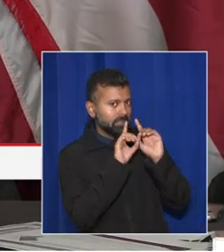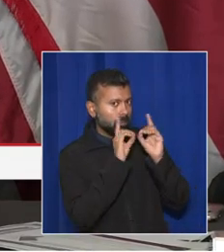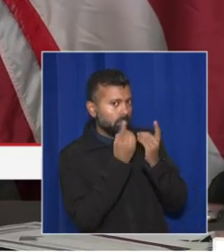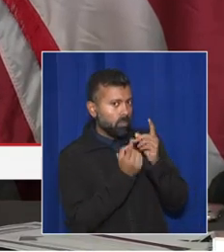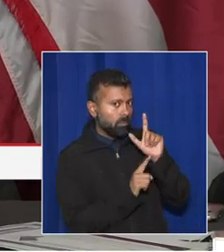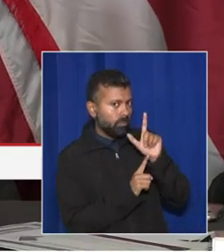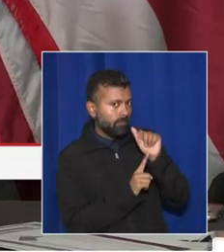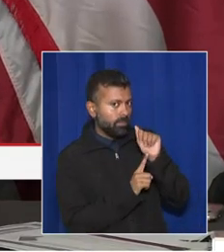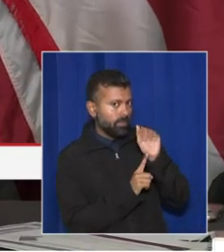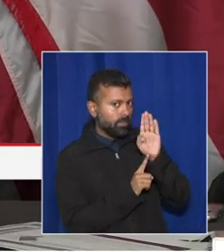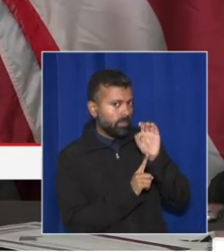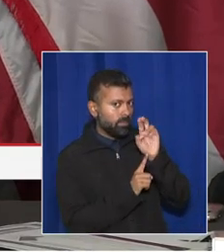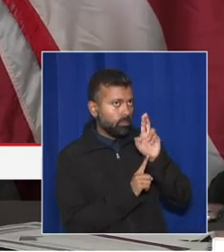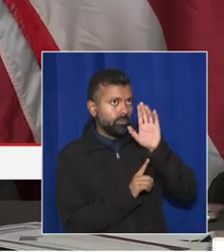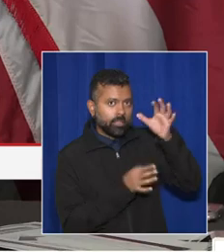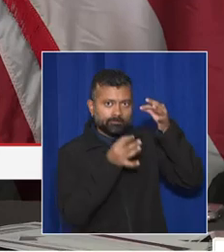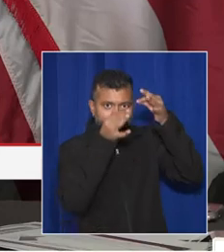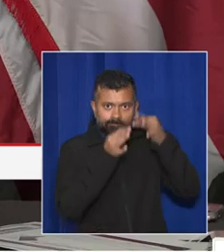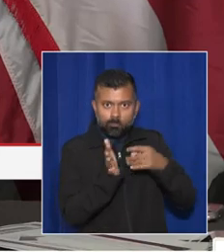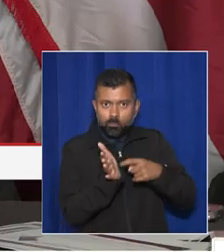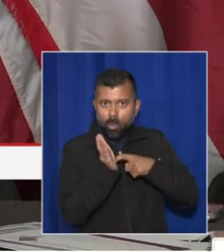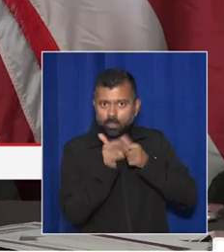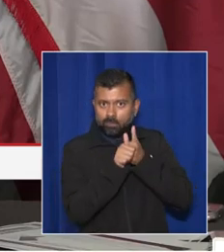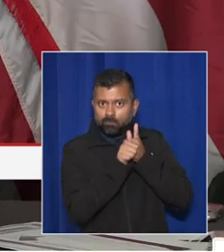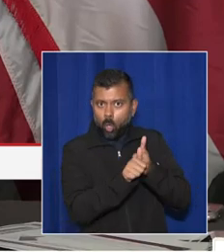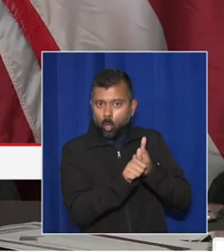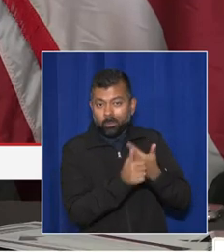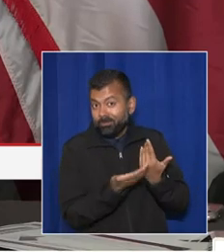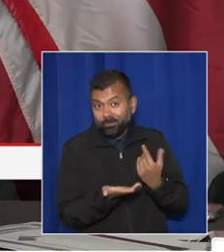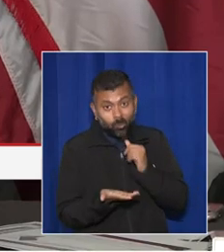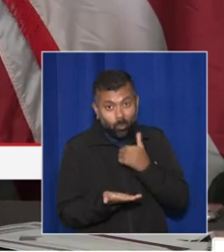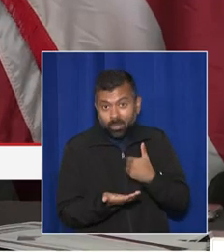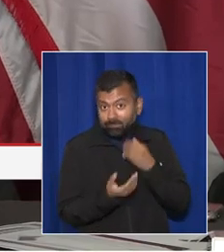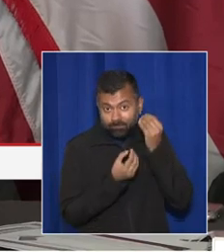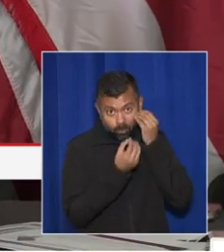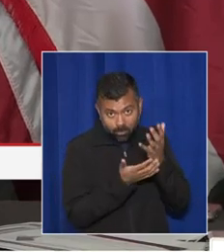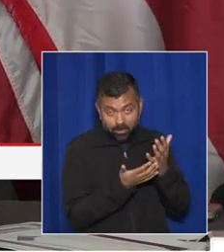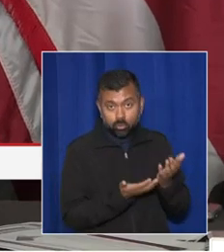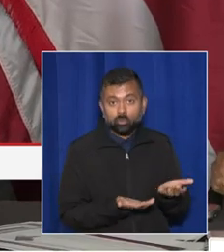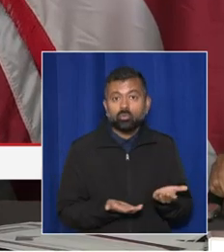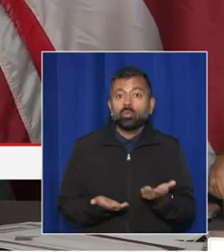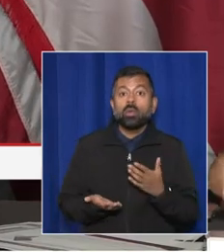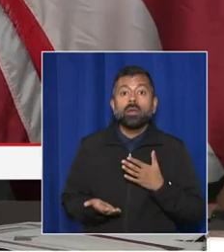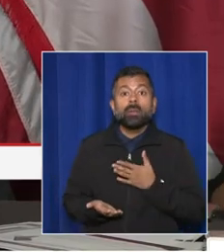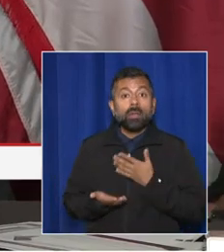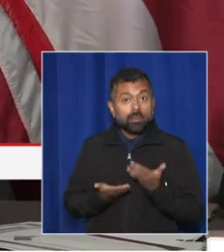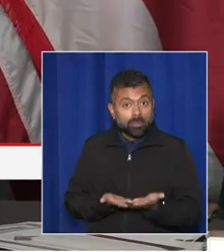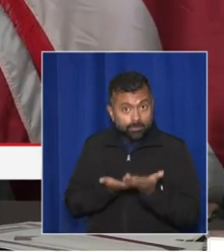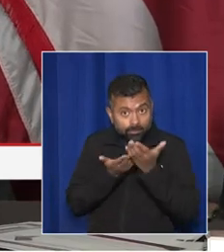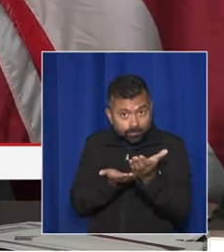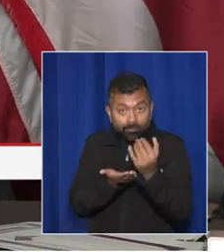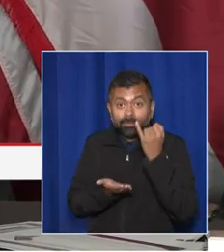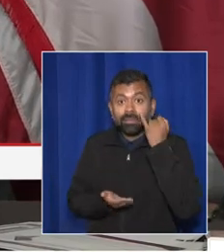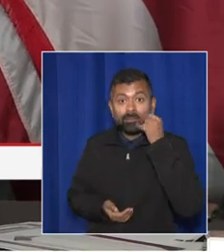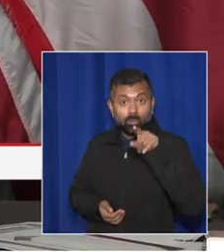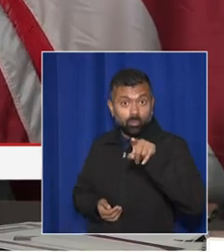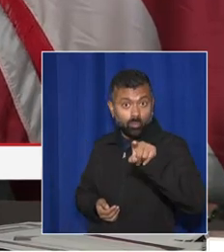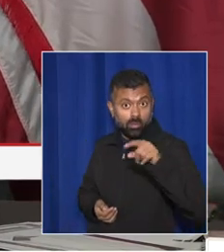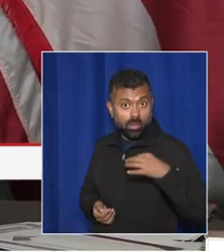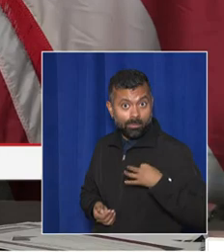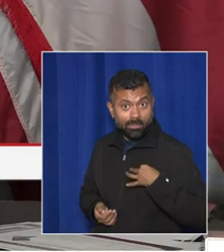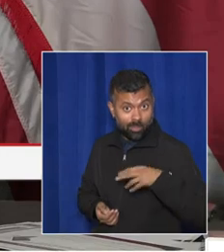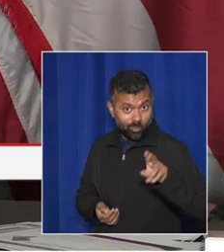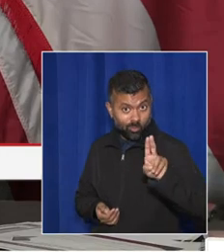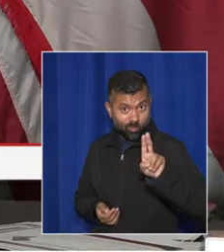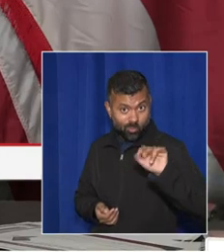how we normally treat claims. My recommendation is for anyone who is filing an unemployment insurance claim